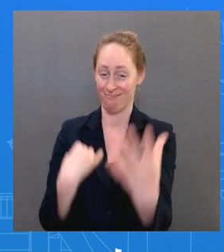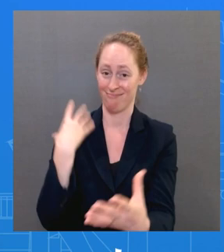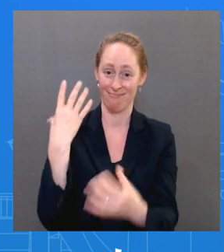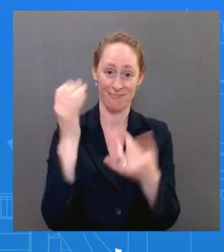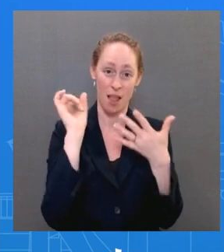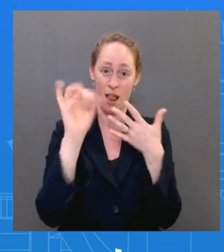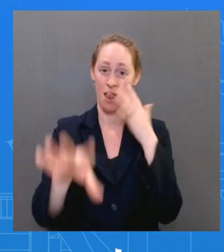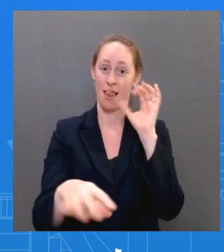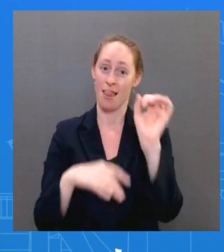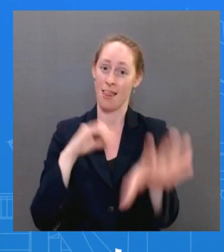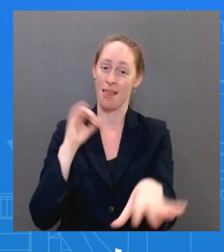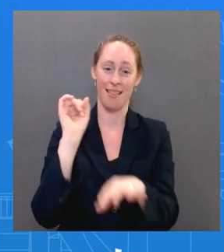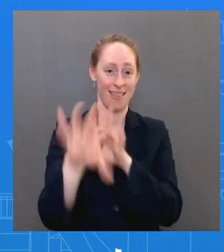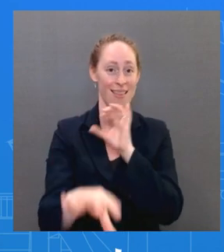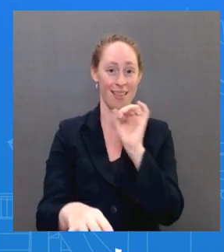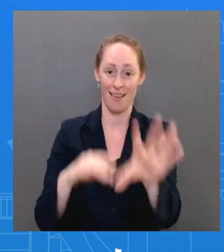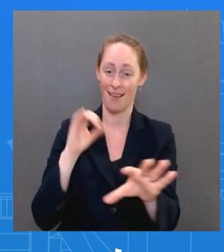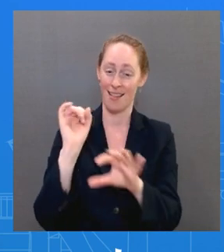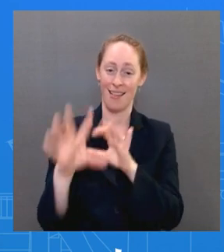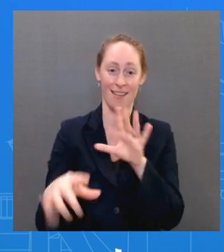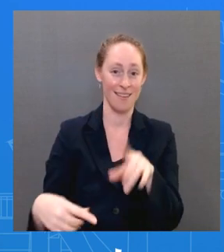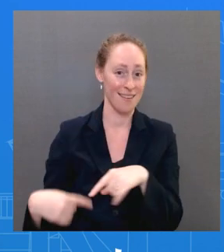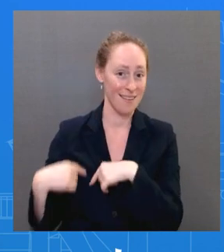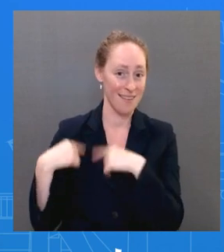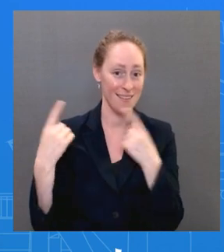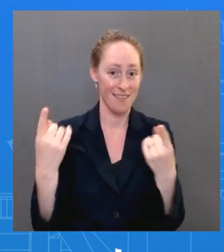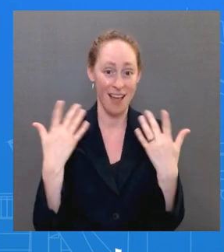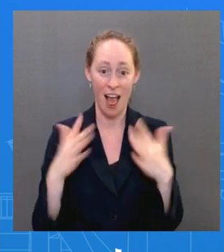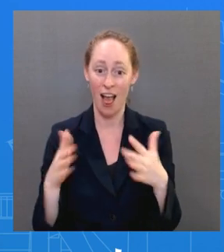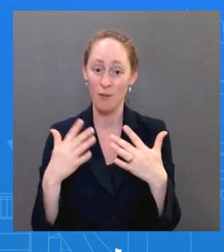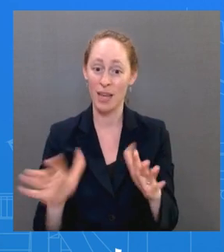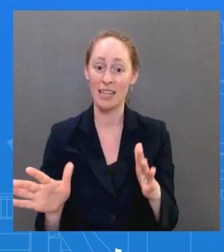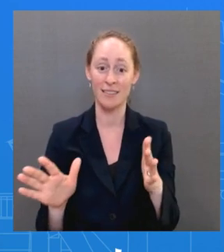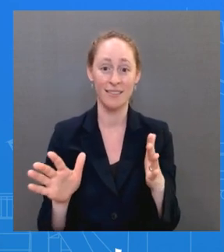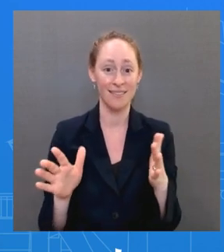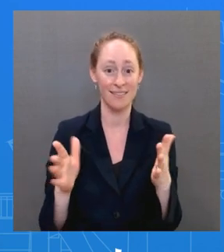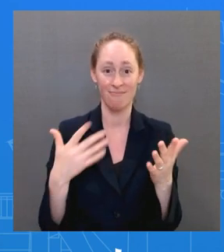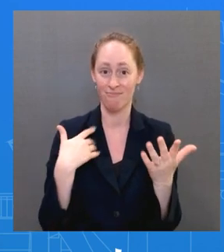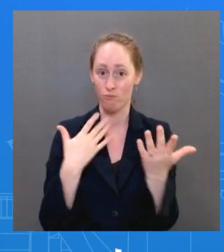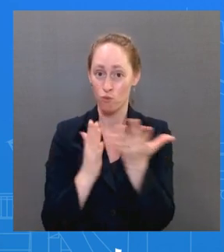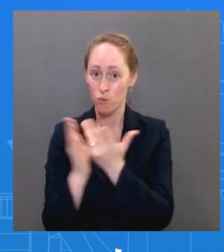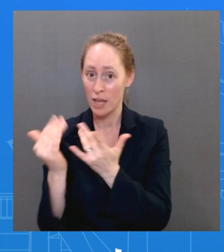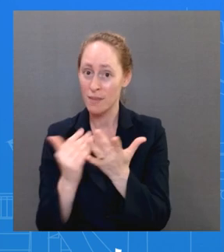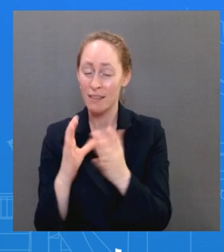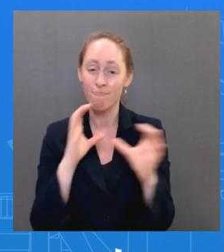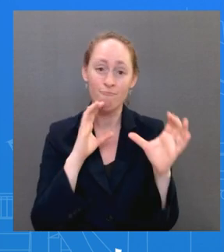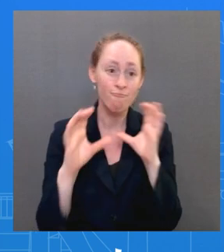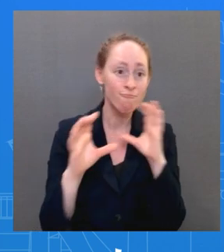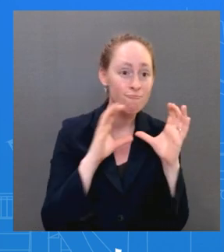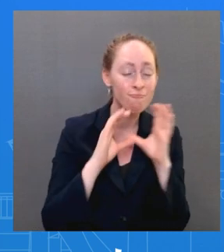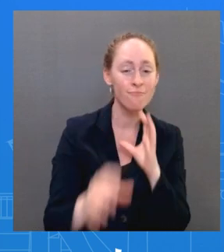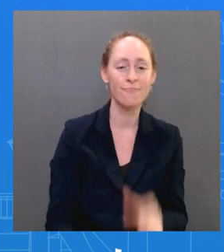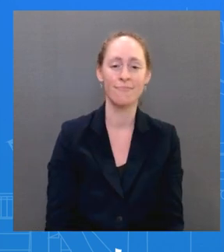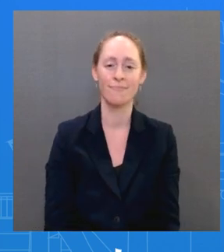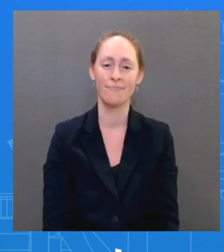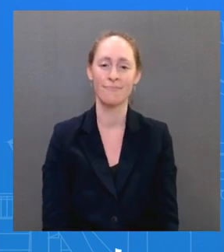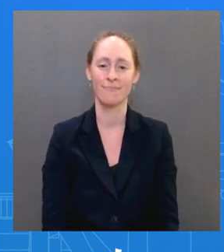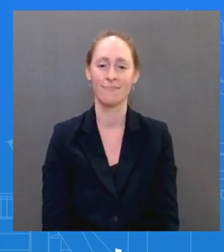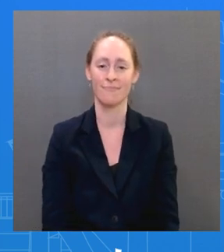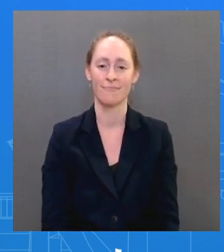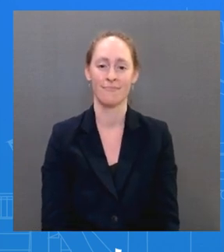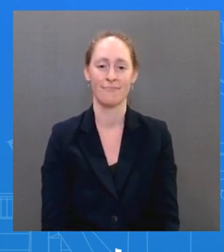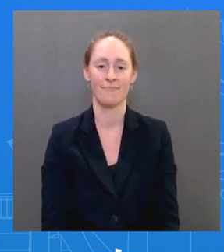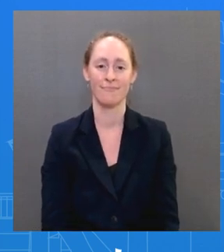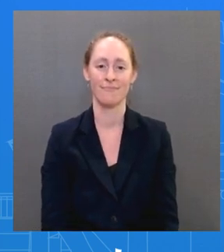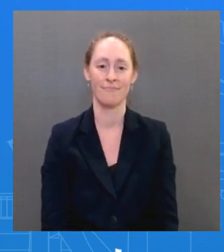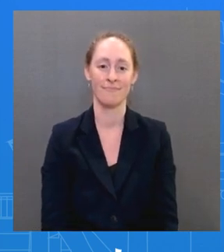as transparent as we are here today, and we're going to take like one more question because we have been standing here for about an